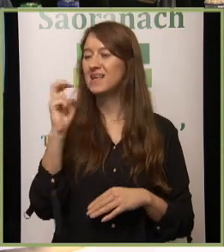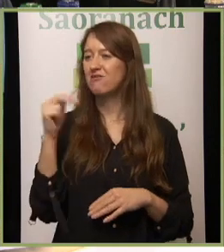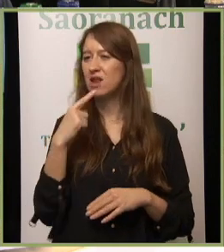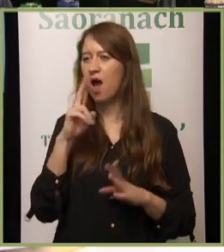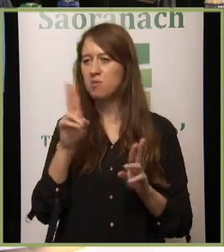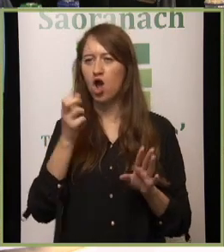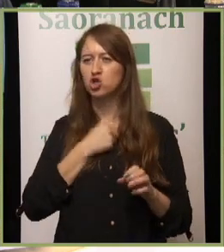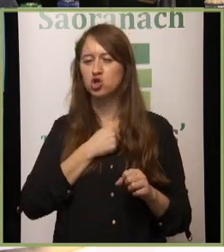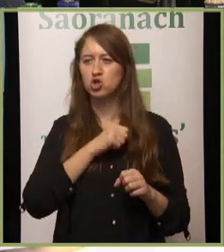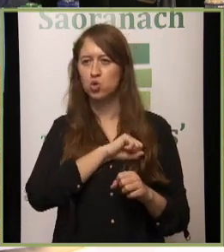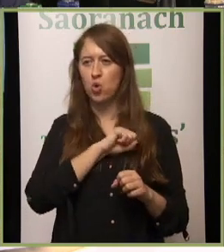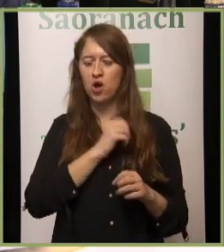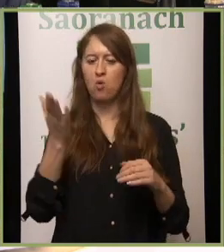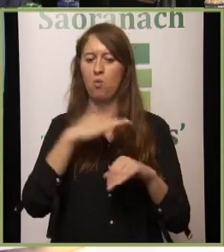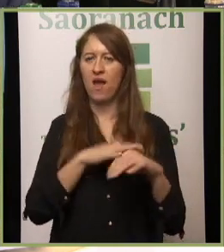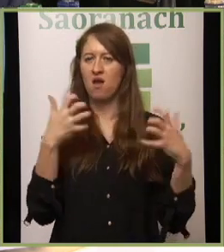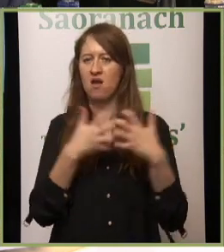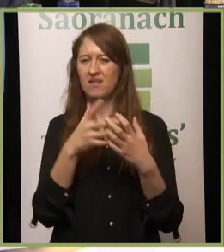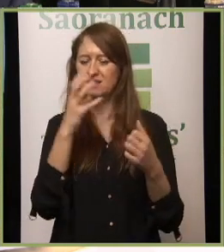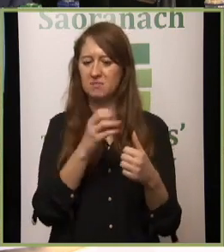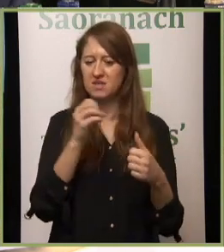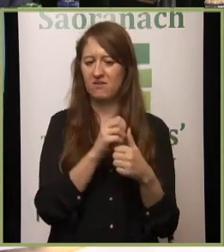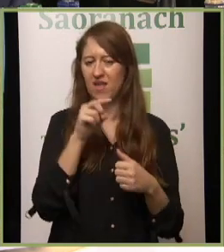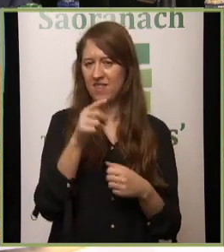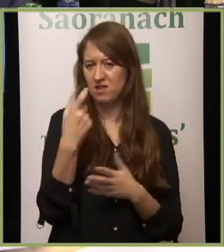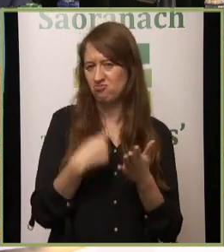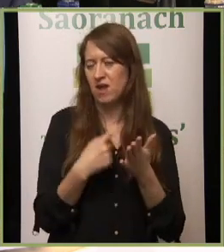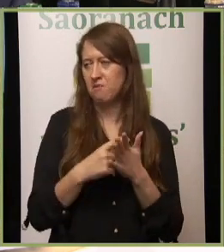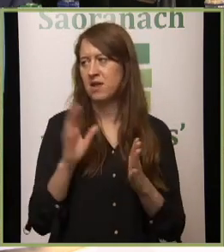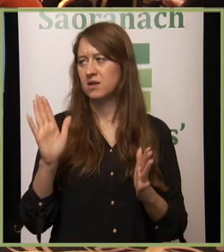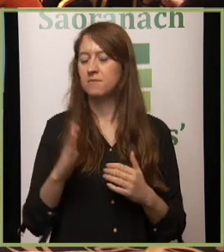fit into this specifically. Liam?